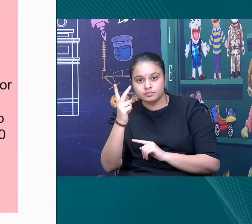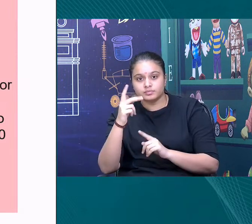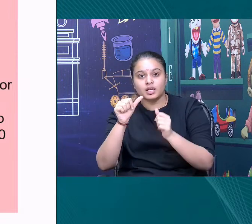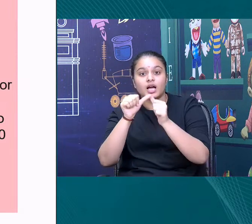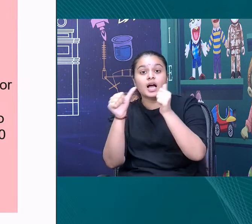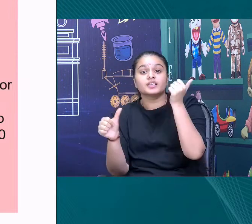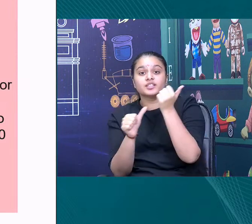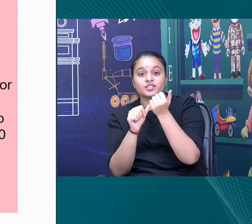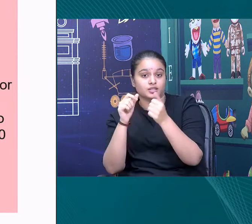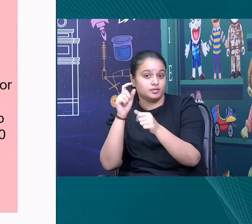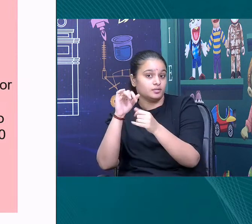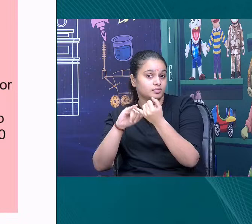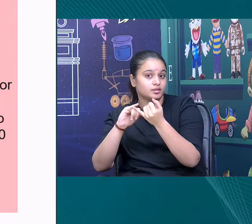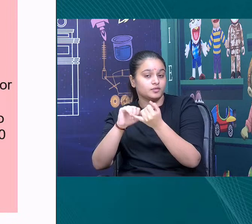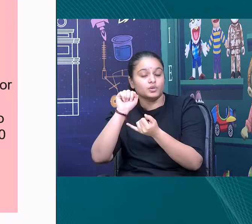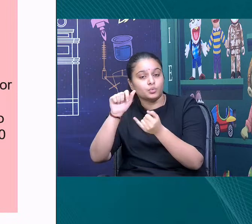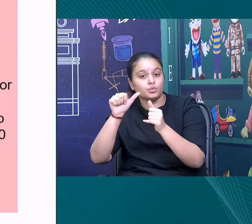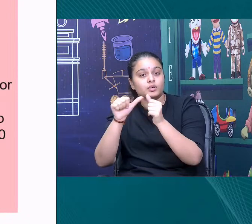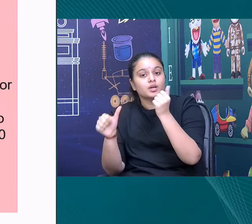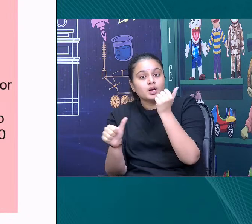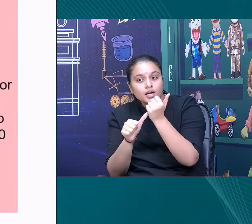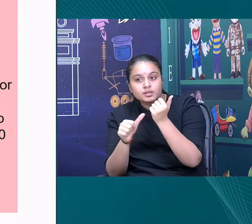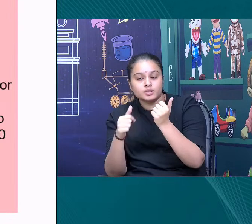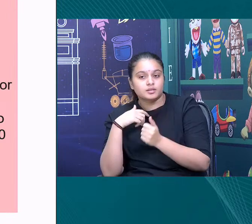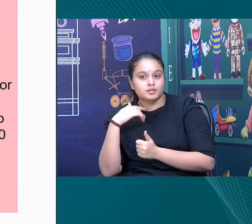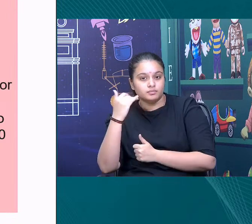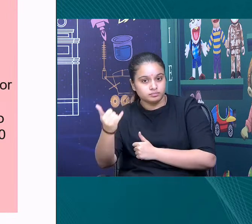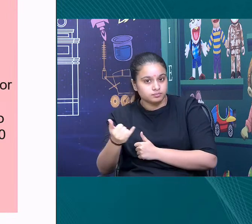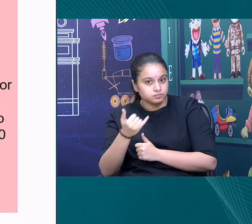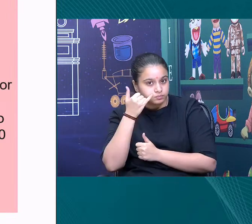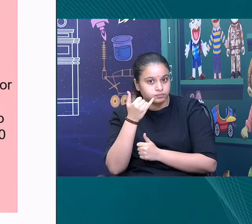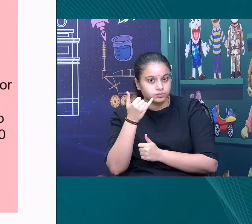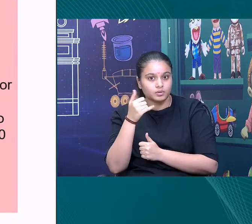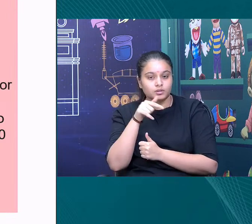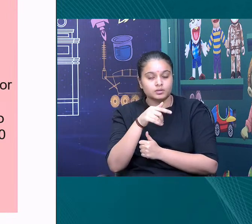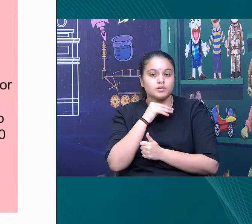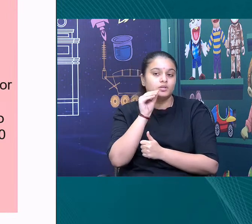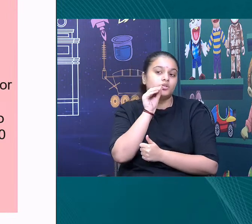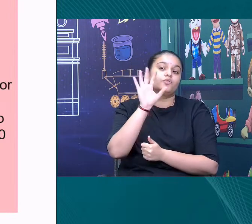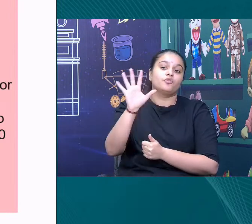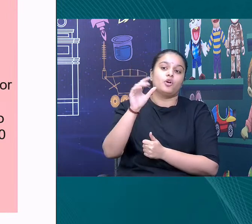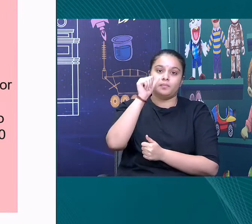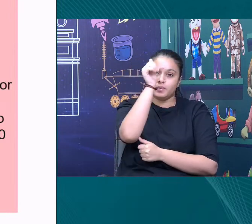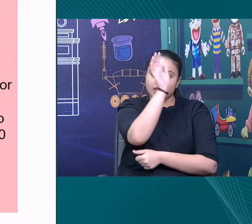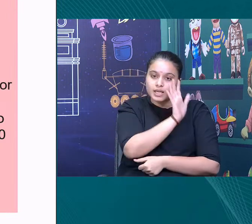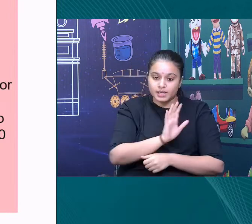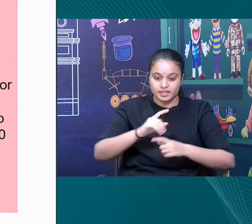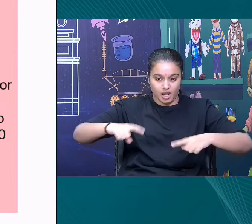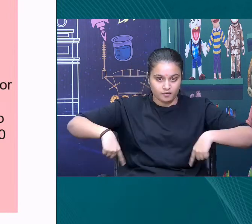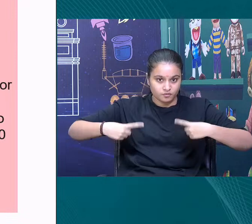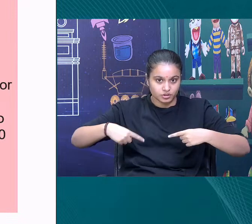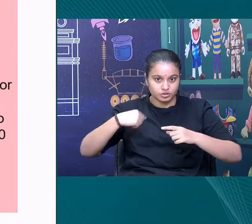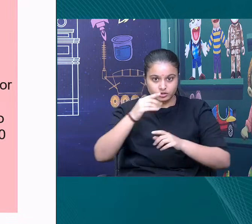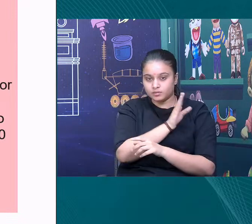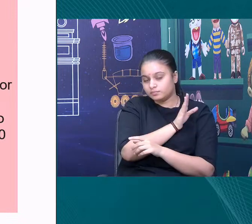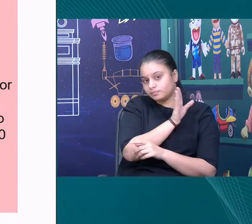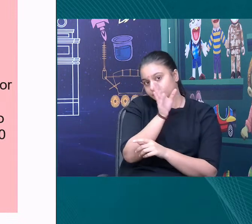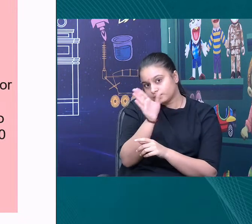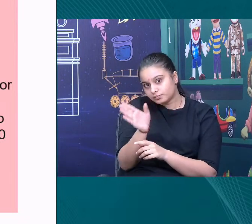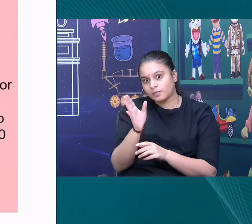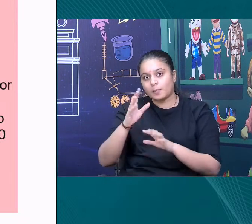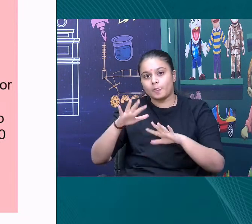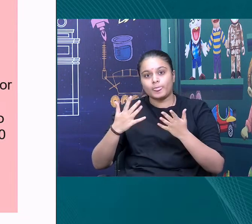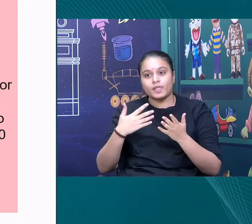phone, he requested that I have travelled from India in a wheelchair and maybe I'll be able to